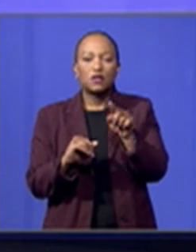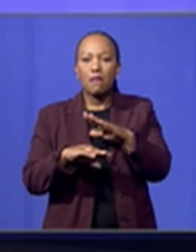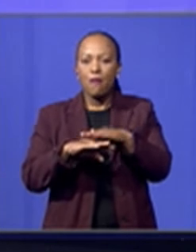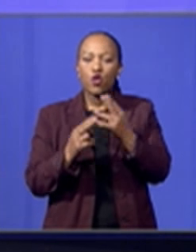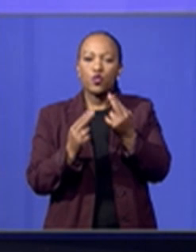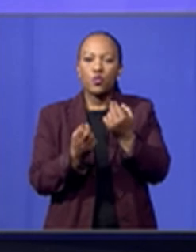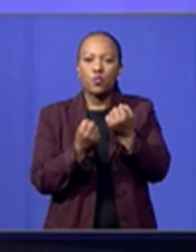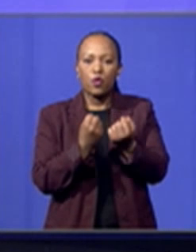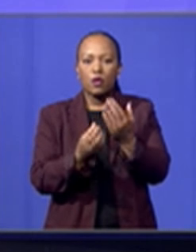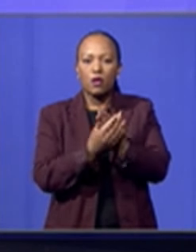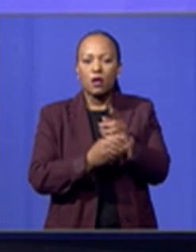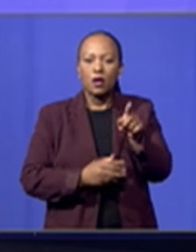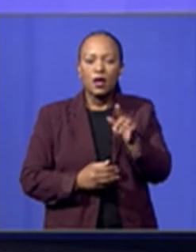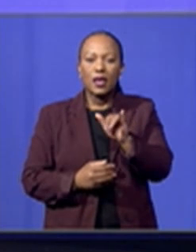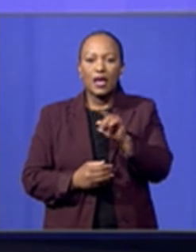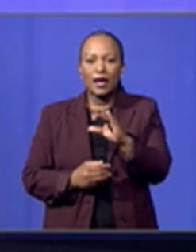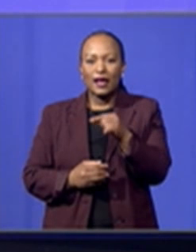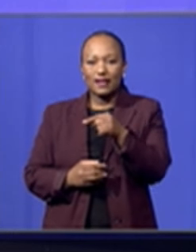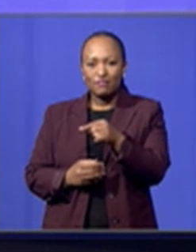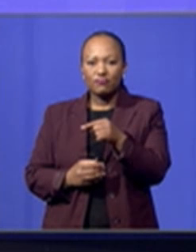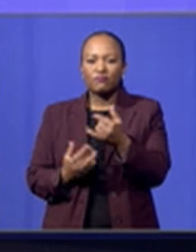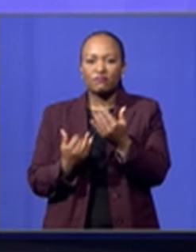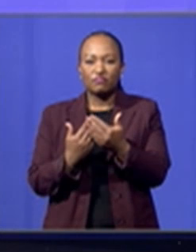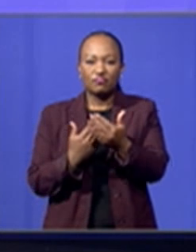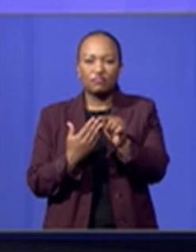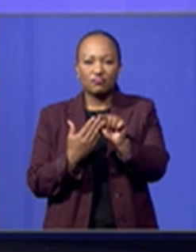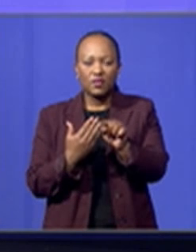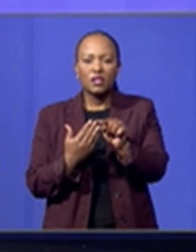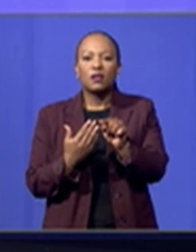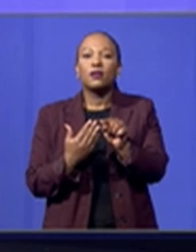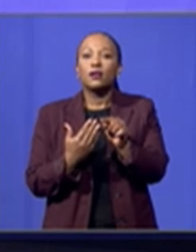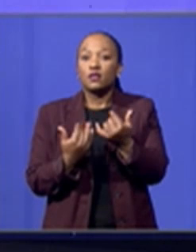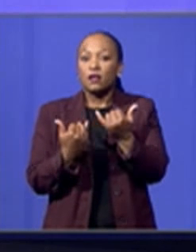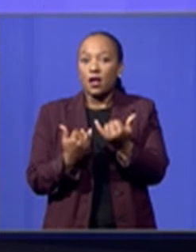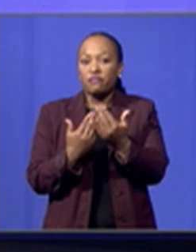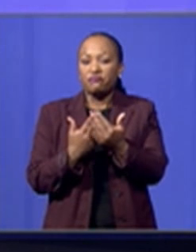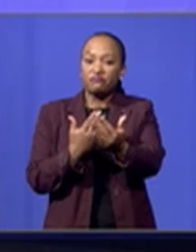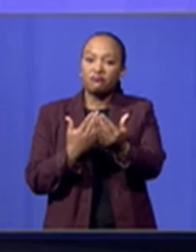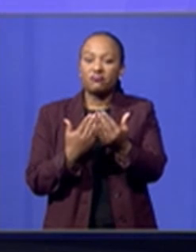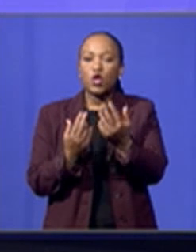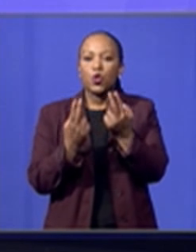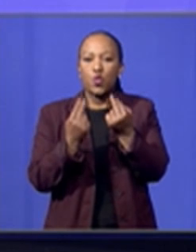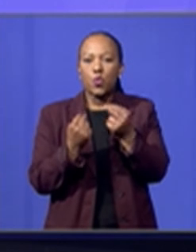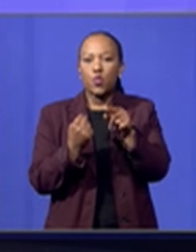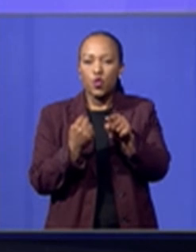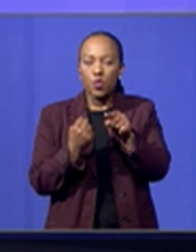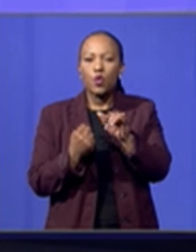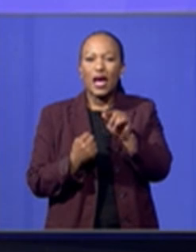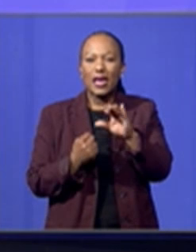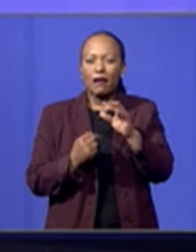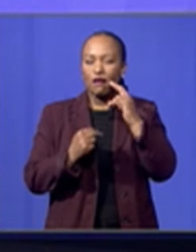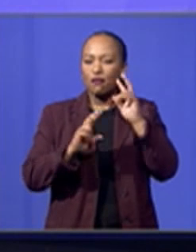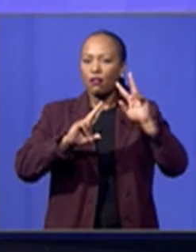sešwa ya yona le bosupi jwa tlaleletso jwa go tswa kwa IDEC. Bothati bo sekaseka sešwa merero ya IDEC e ne